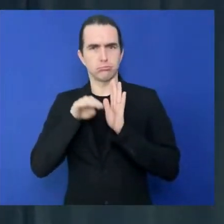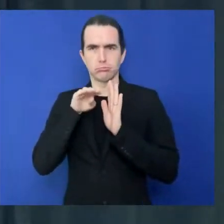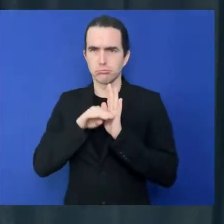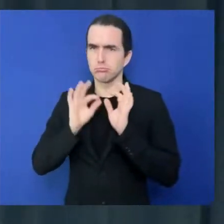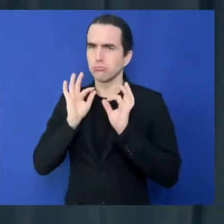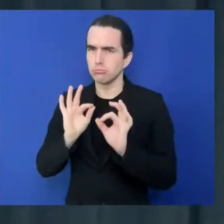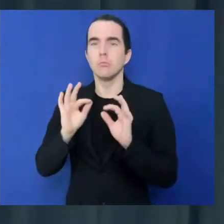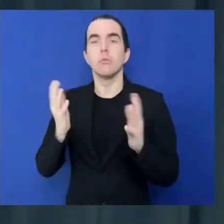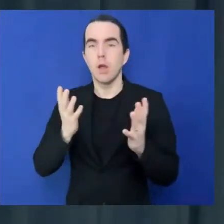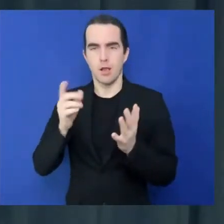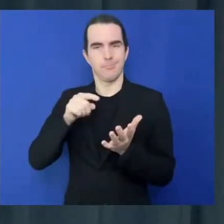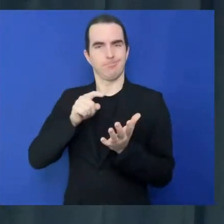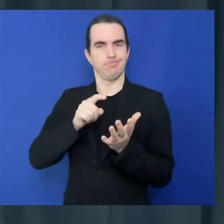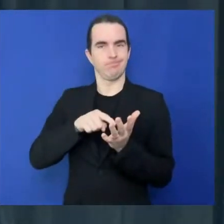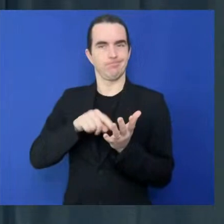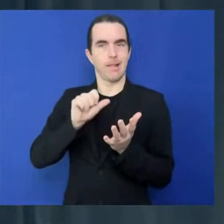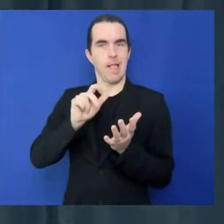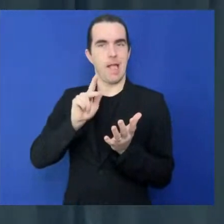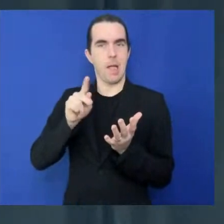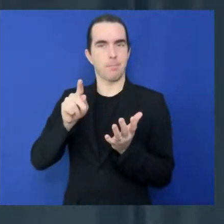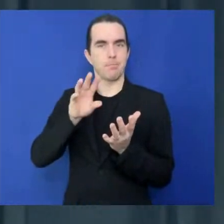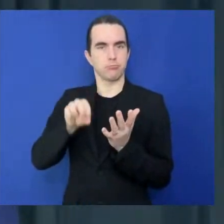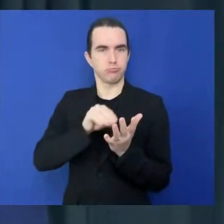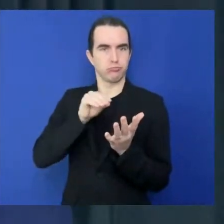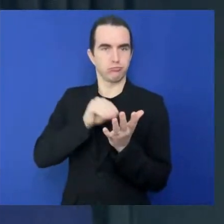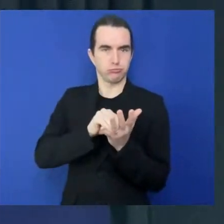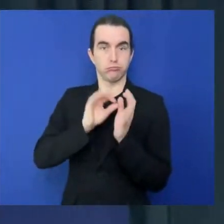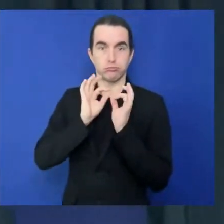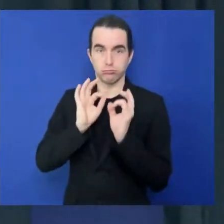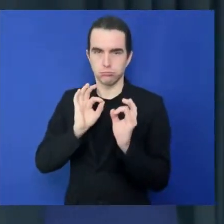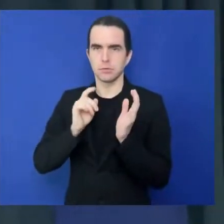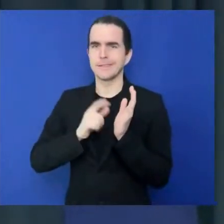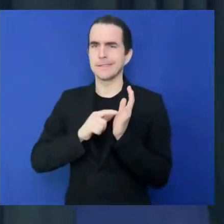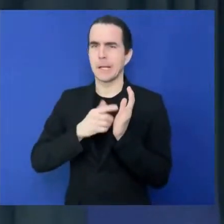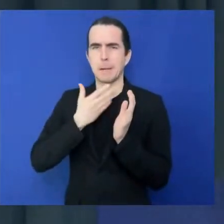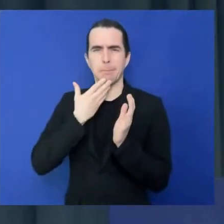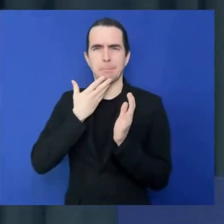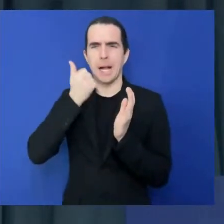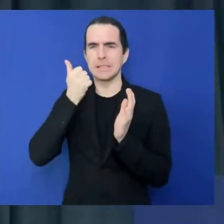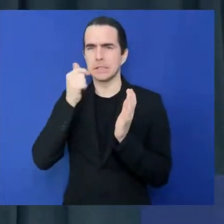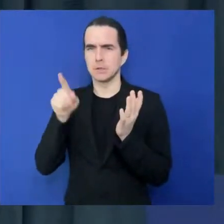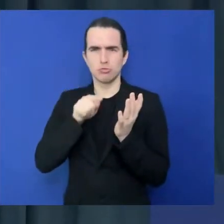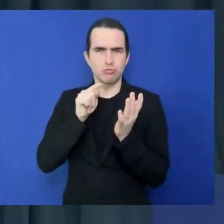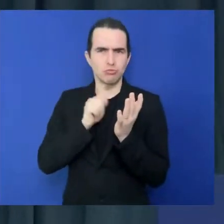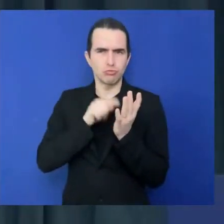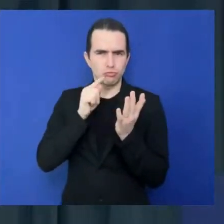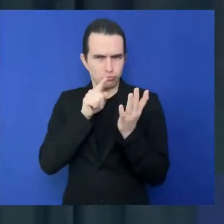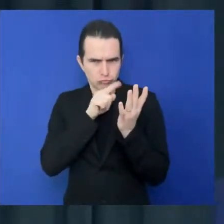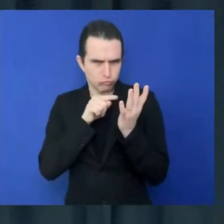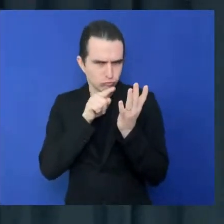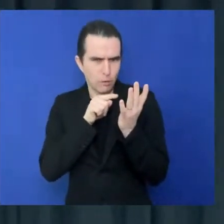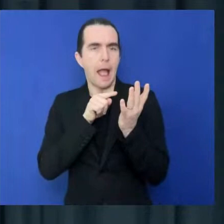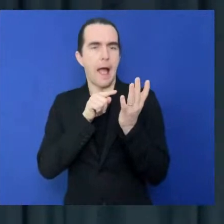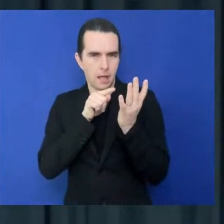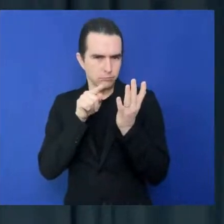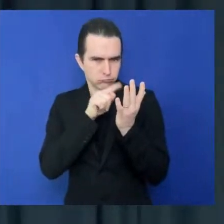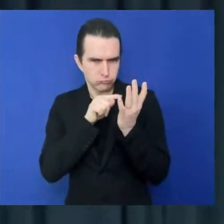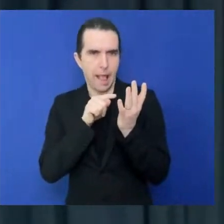ZeroCon22. Okay, I think that is it for your housekeeping. But what I do want to say to you